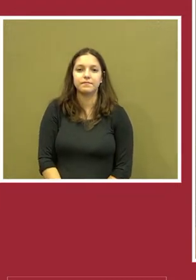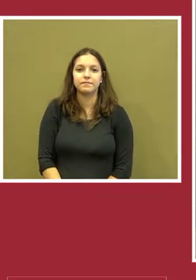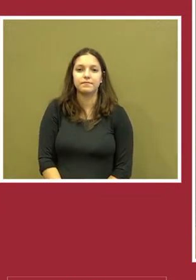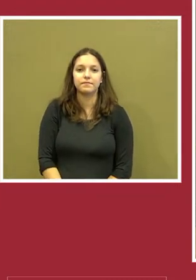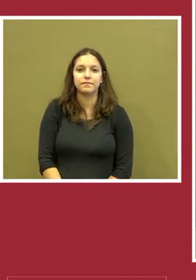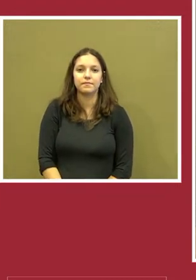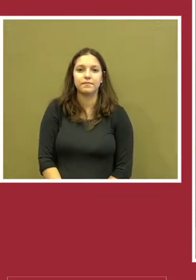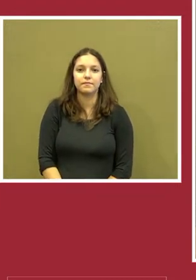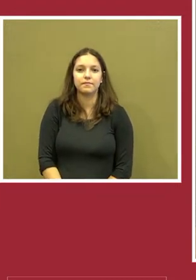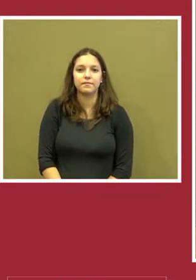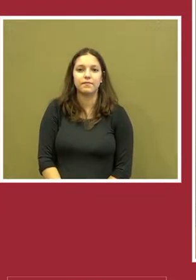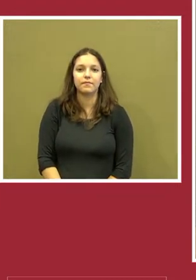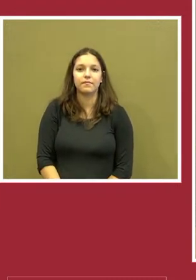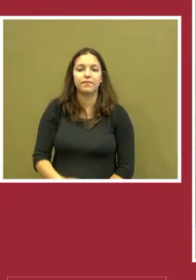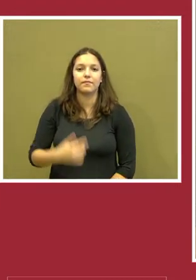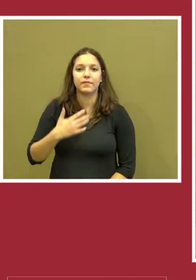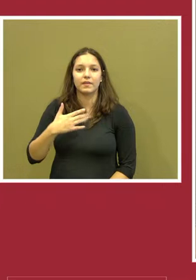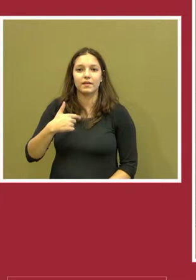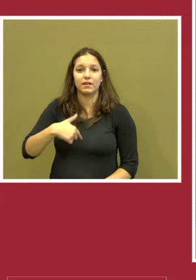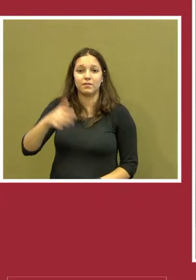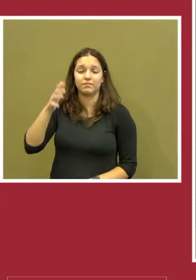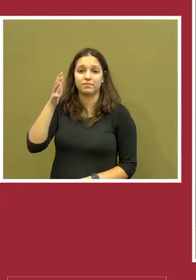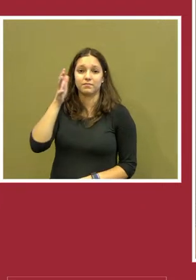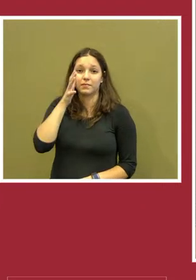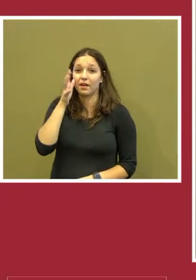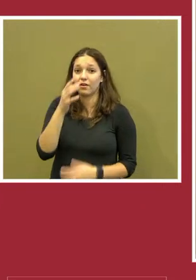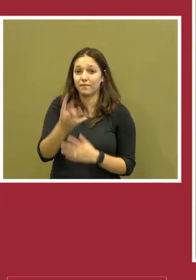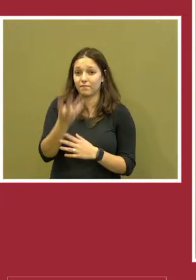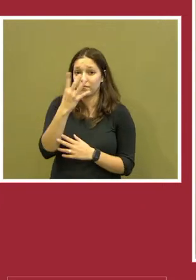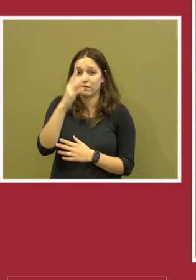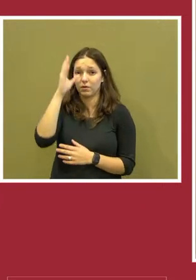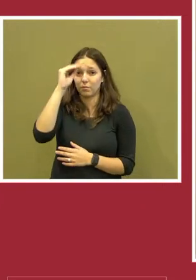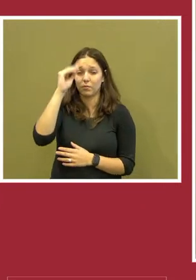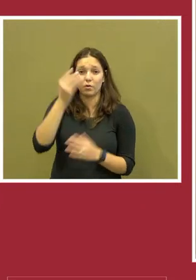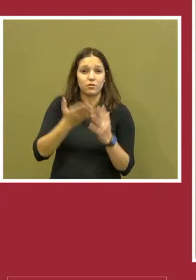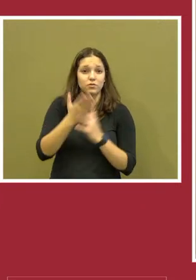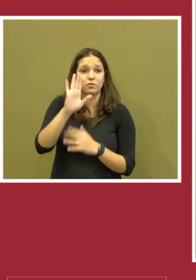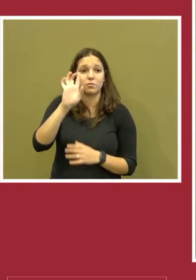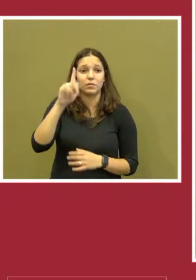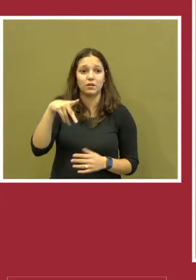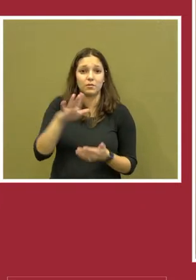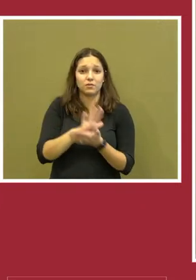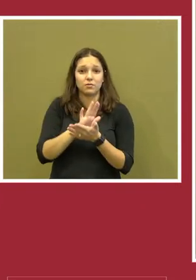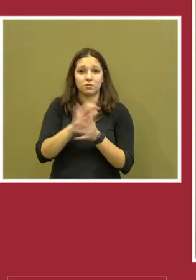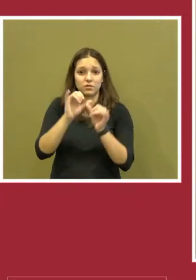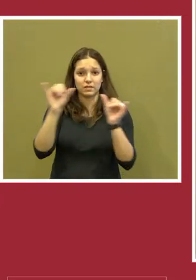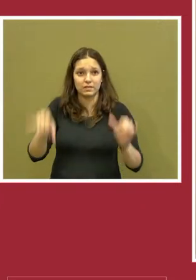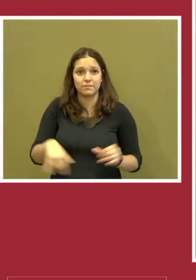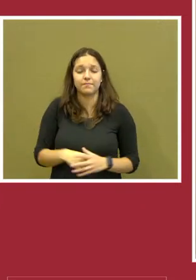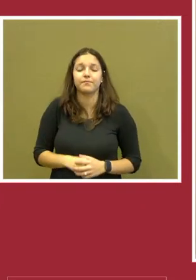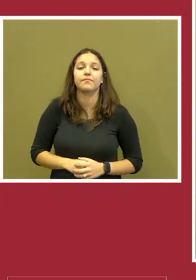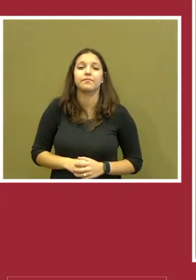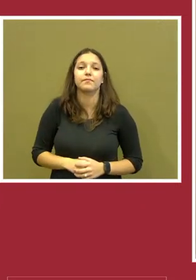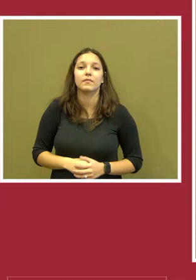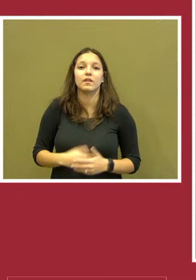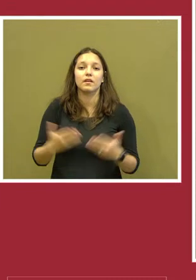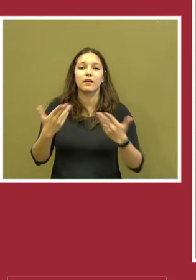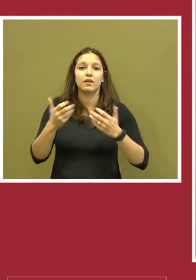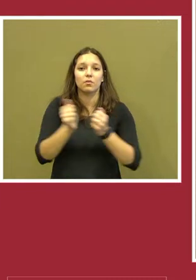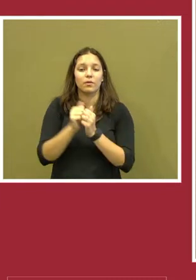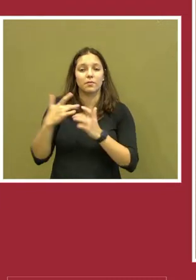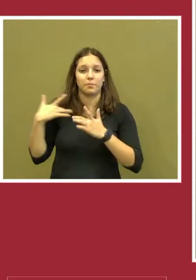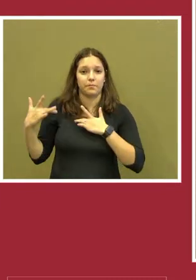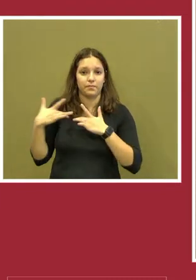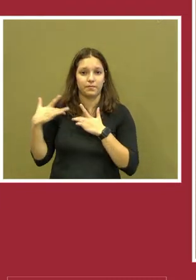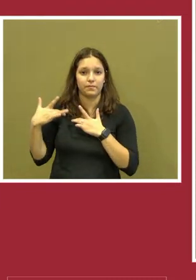So, I'm a parent of four boys, all through the Ben Lapine school system. I'm here with some